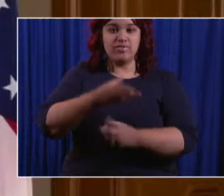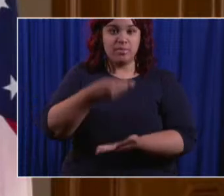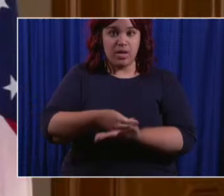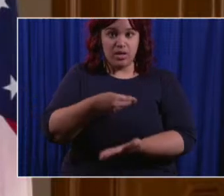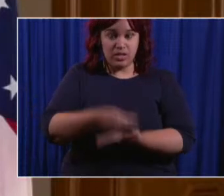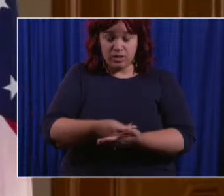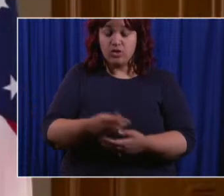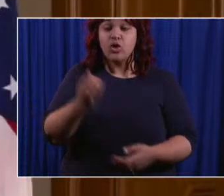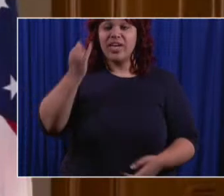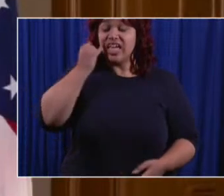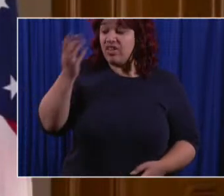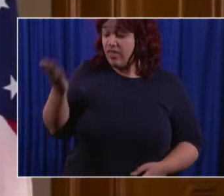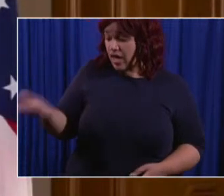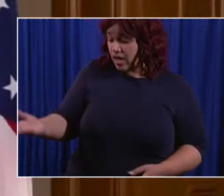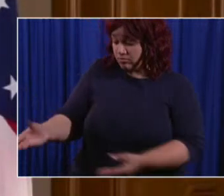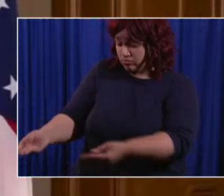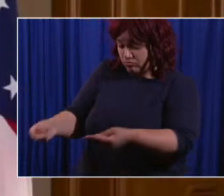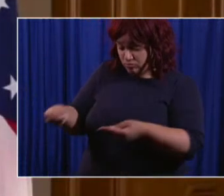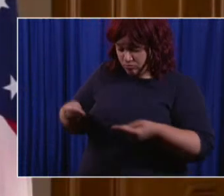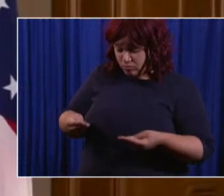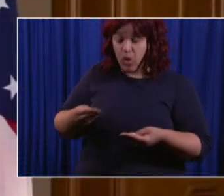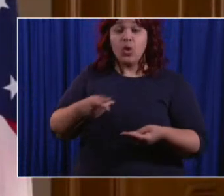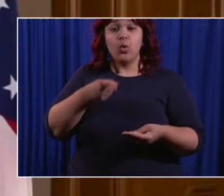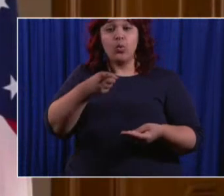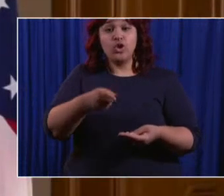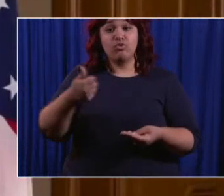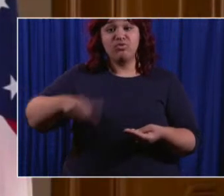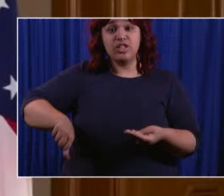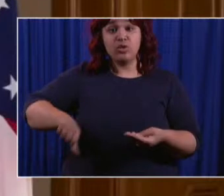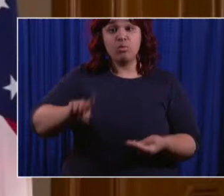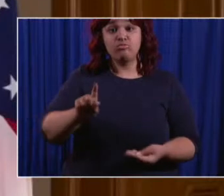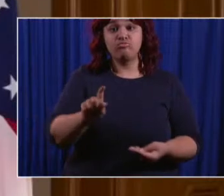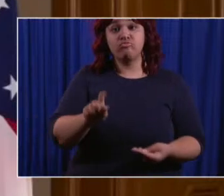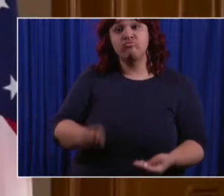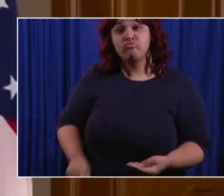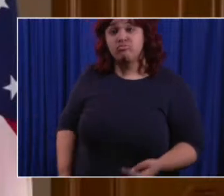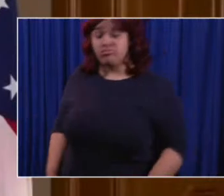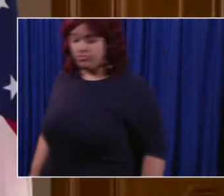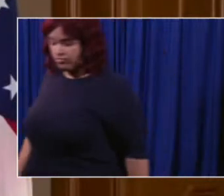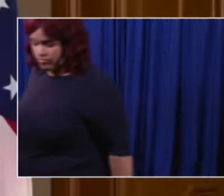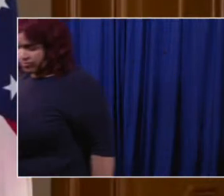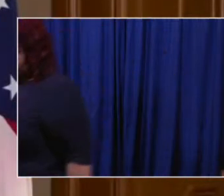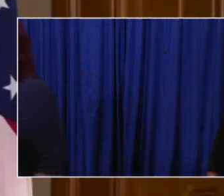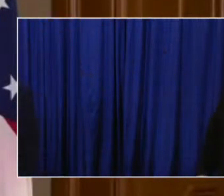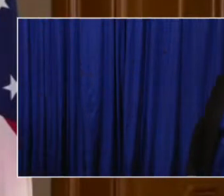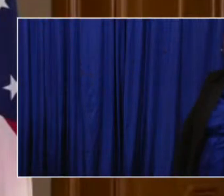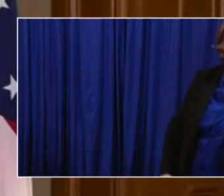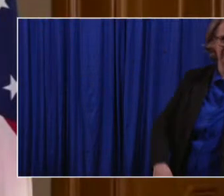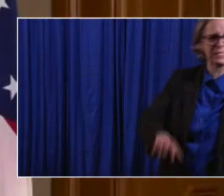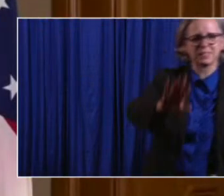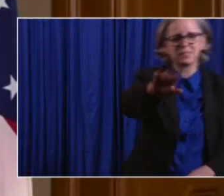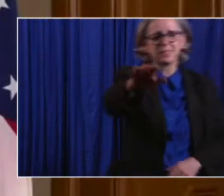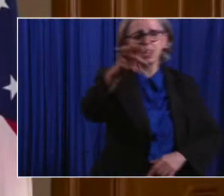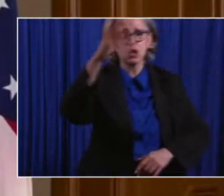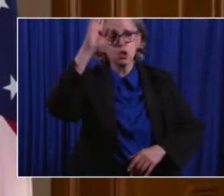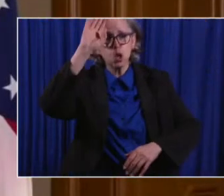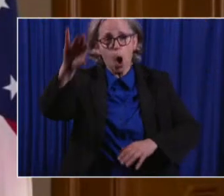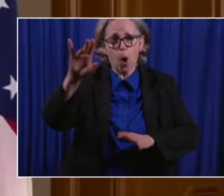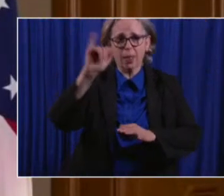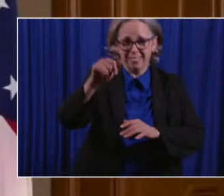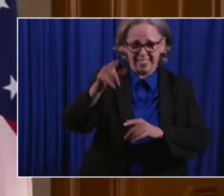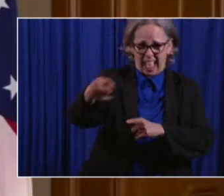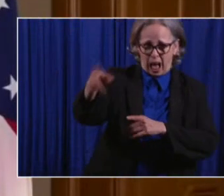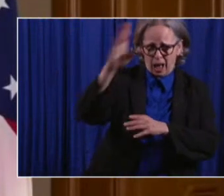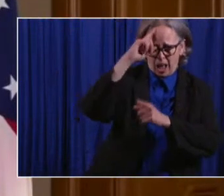it? Well, I respectfully disagree with her. She certainly is entitled to her opinions. But I